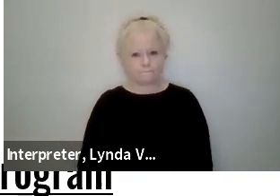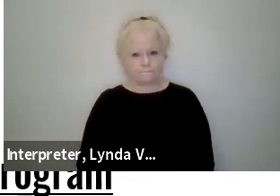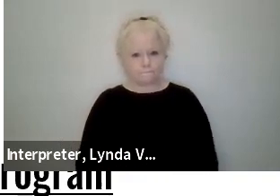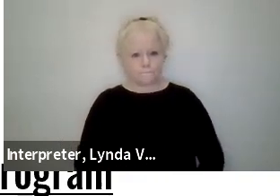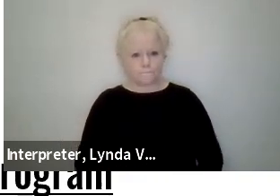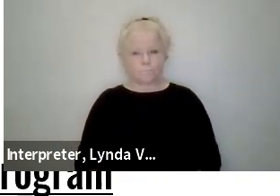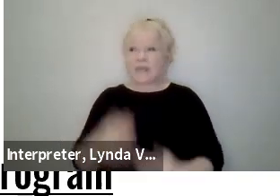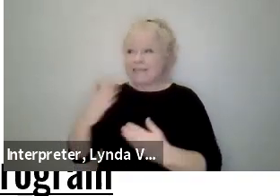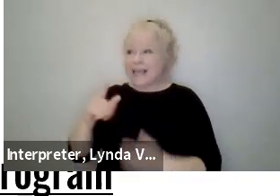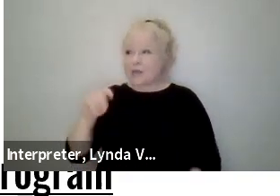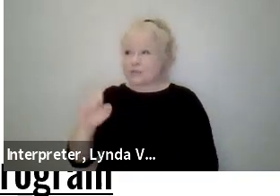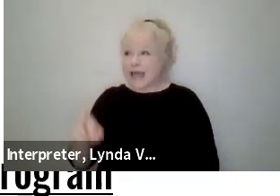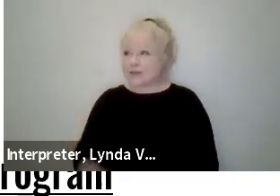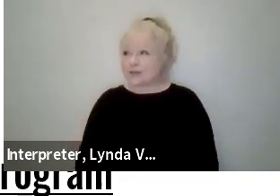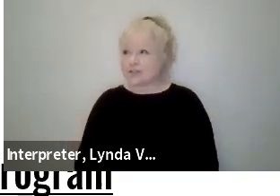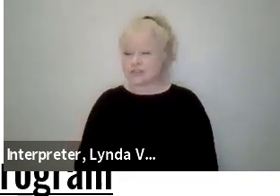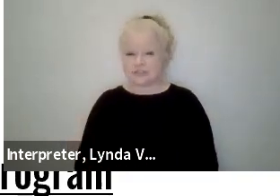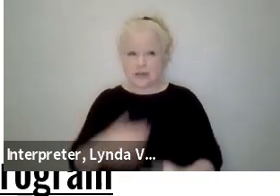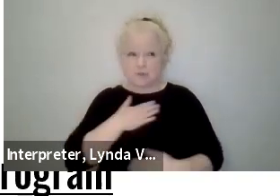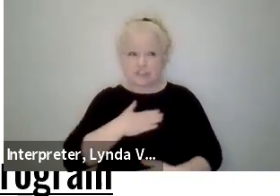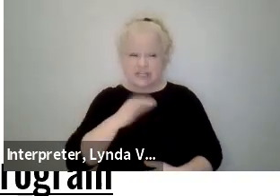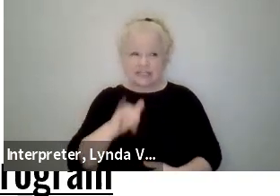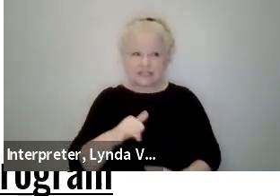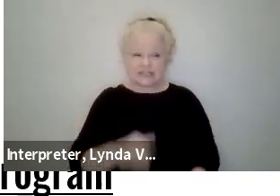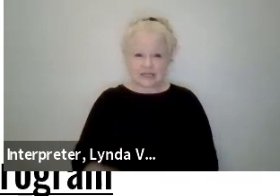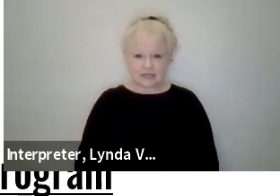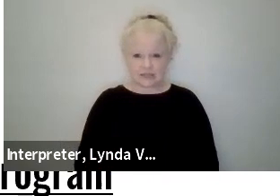Thank you, Tyler. Appreciate that. And